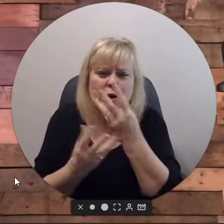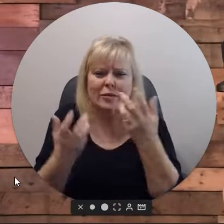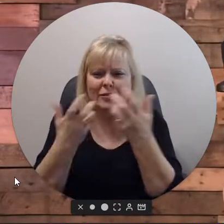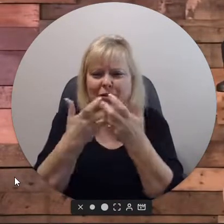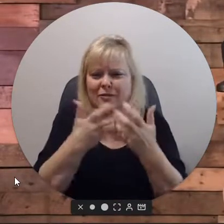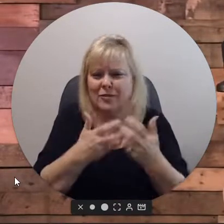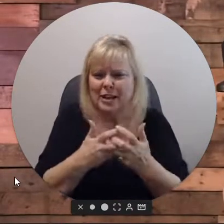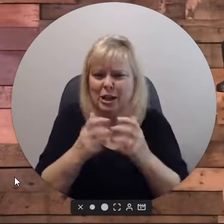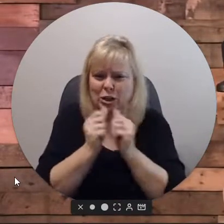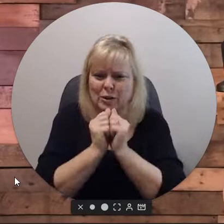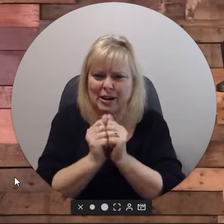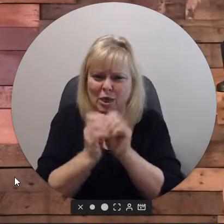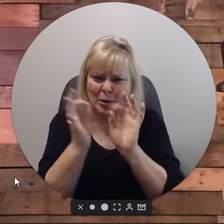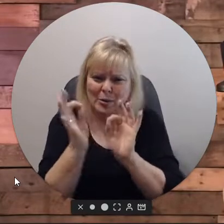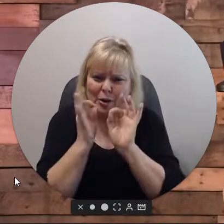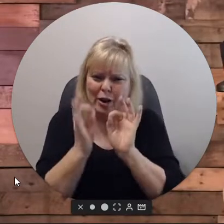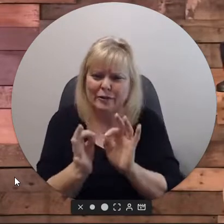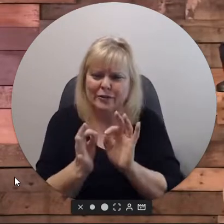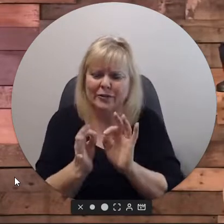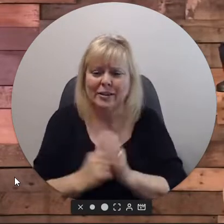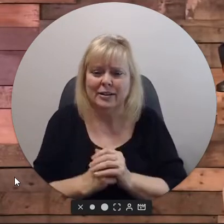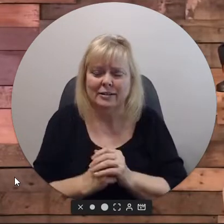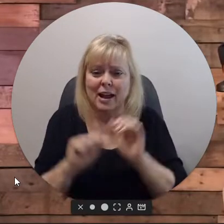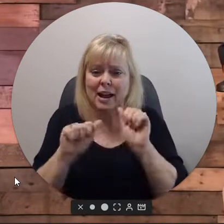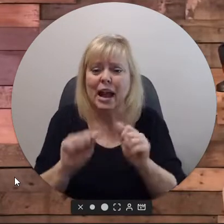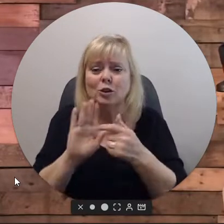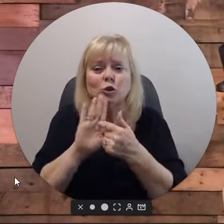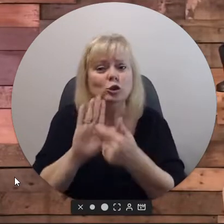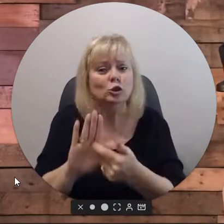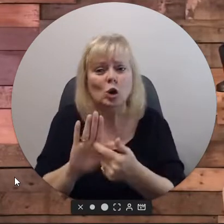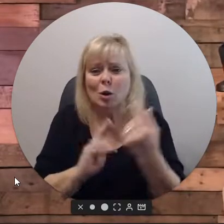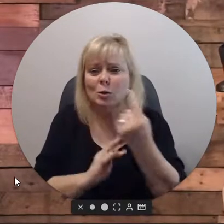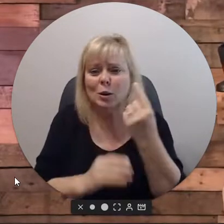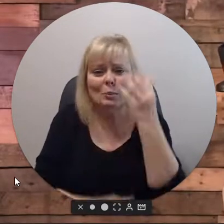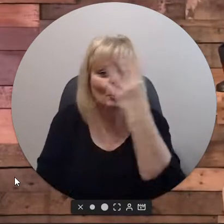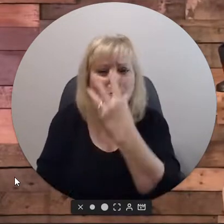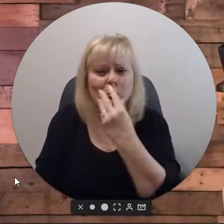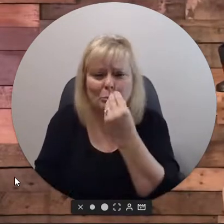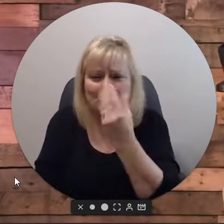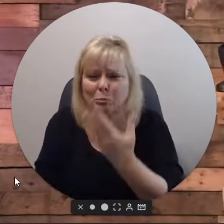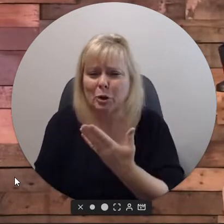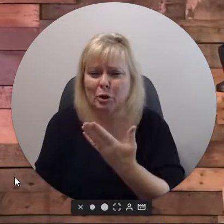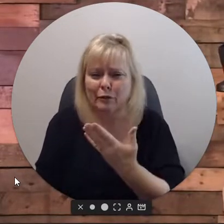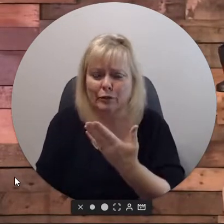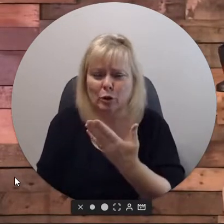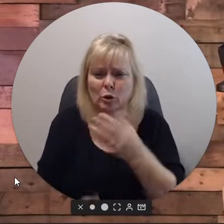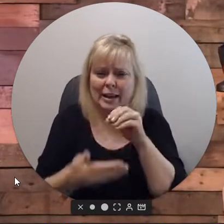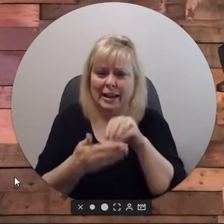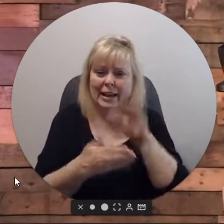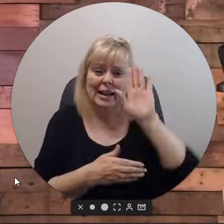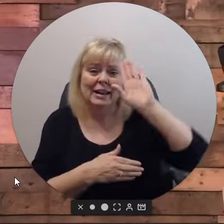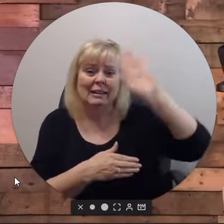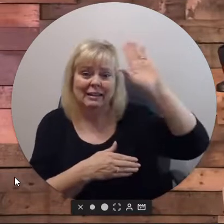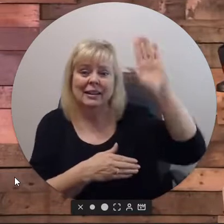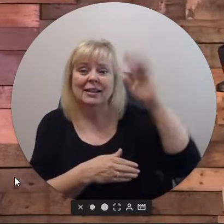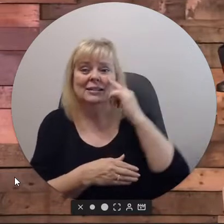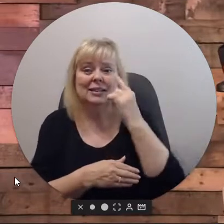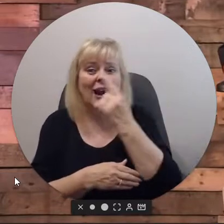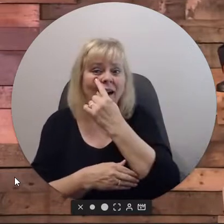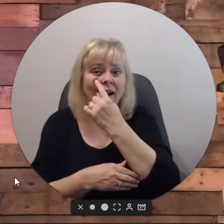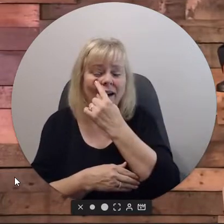way to reveal something beautiful in the Creator's eyes by the Creator's